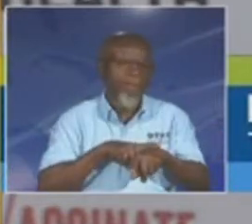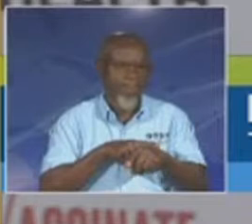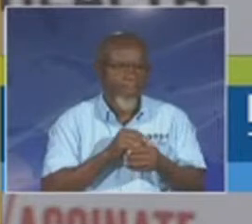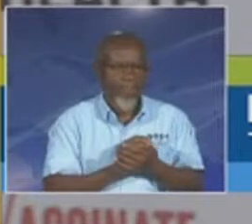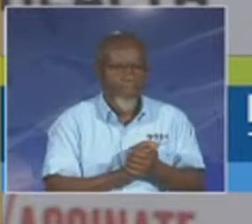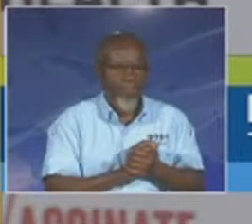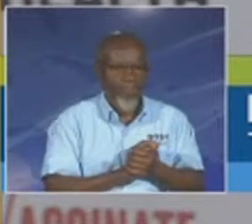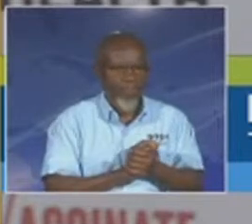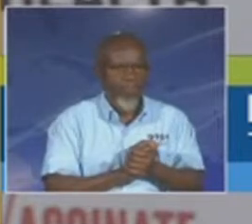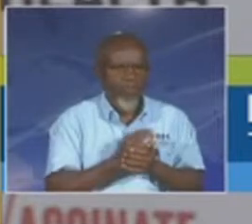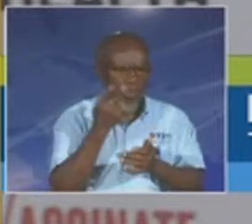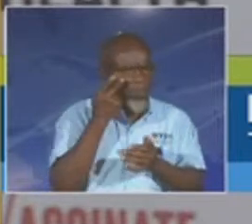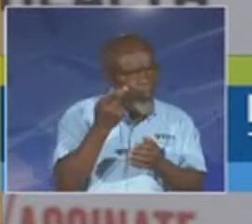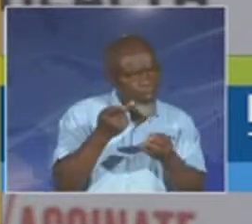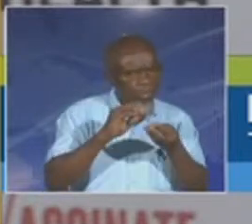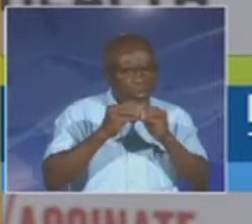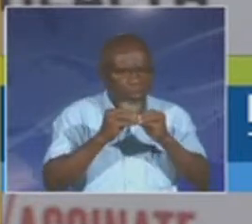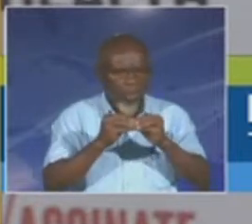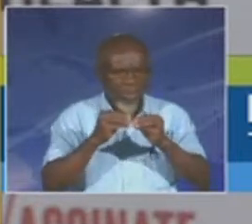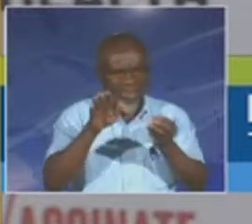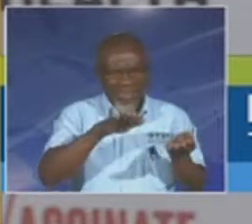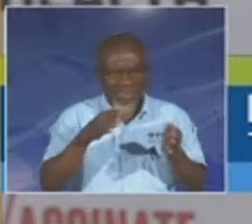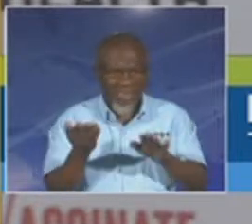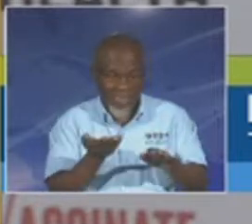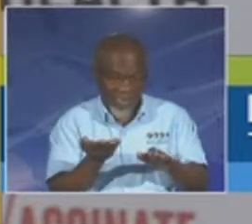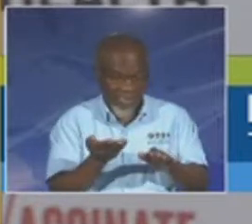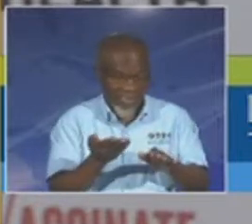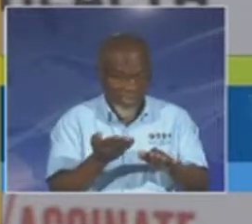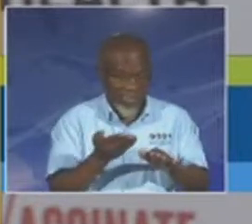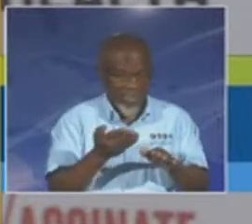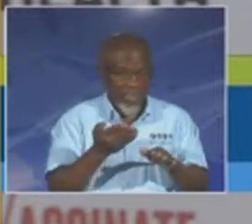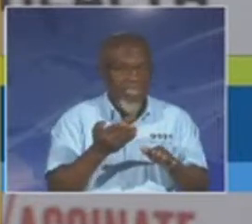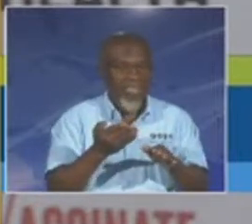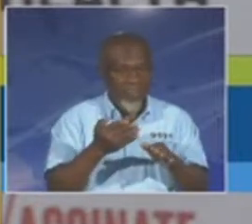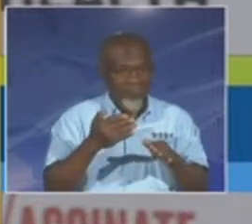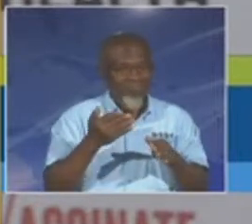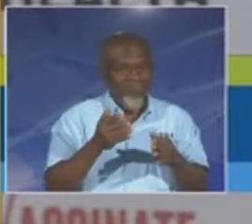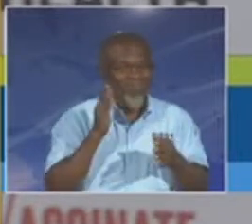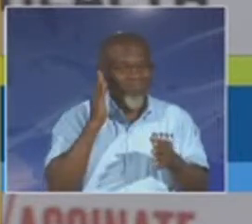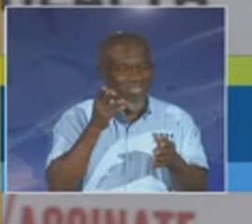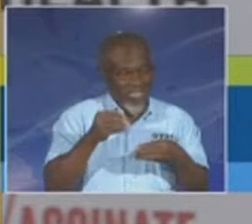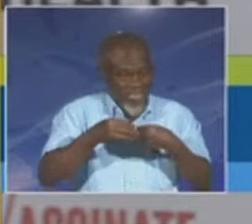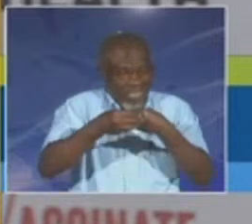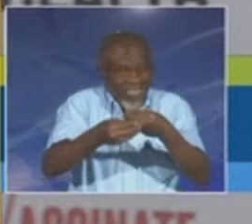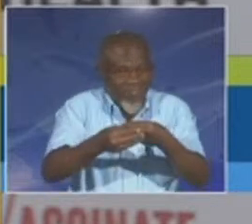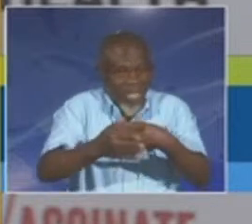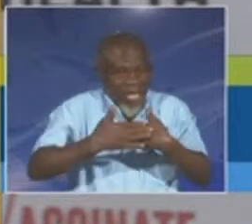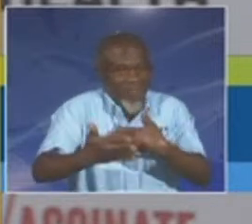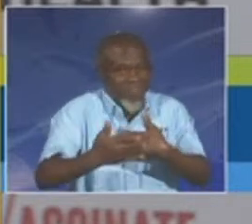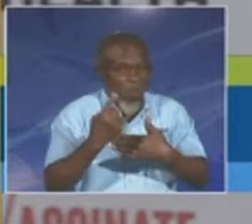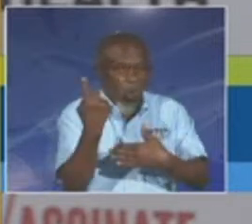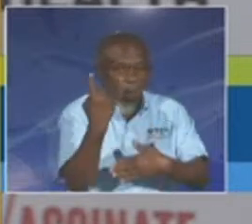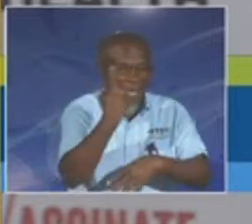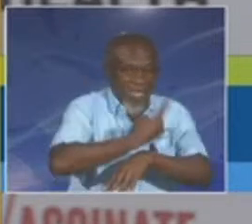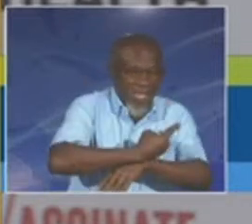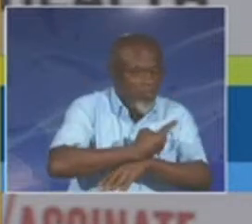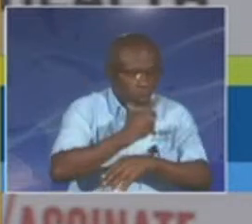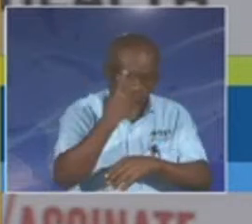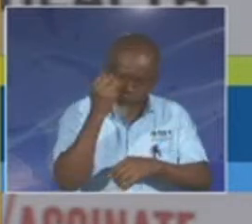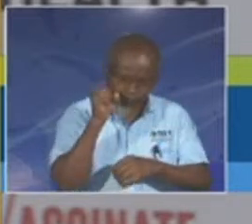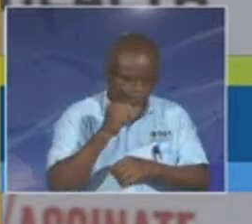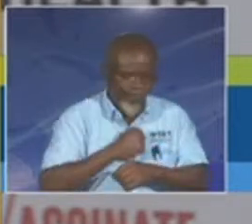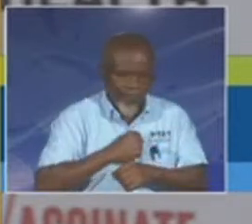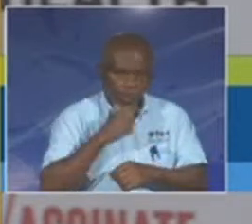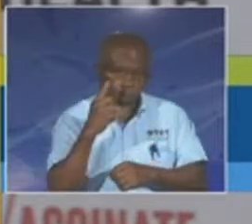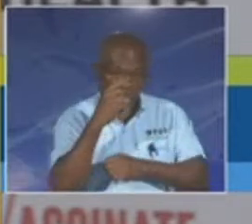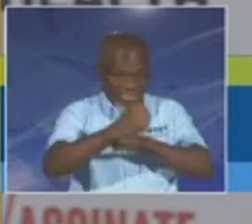mortality statistics provided sometimes a year or two actually after the year is completed, because you have to go back